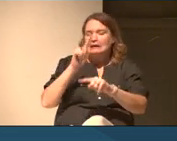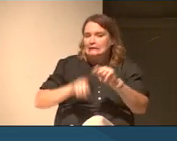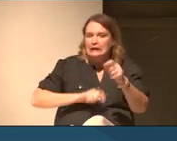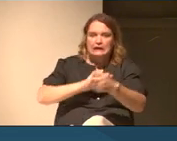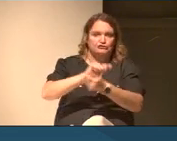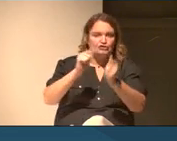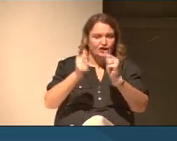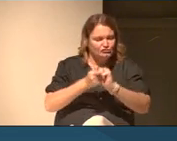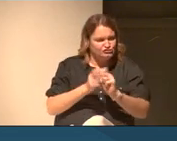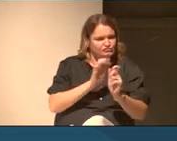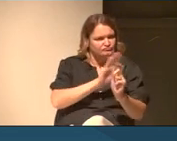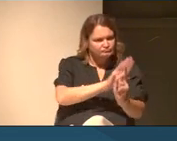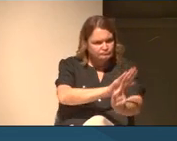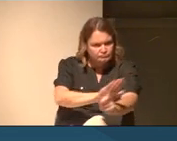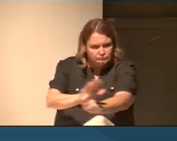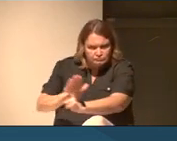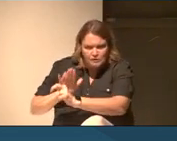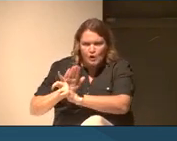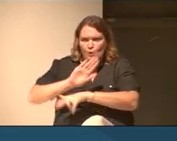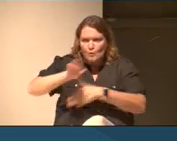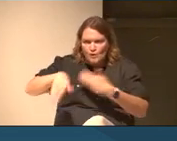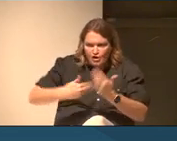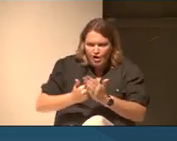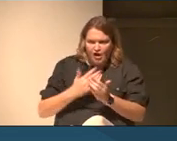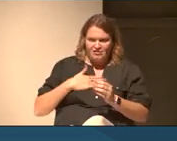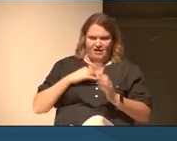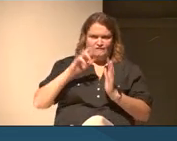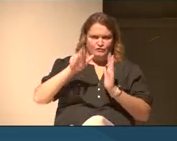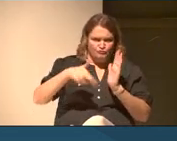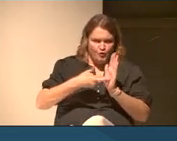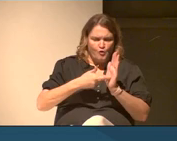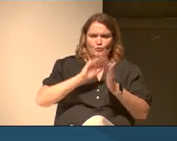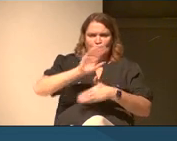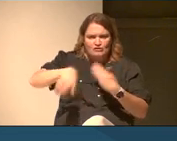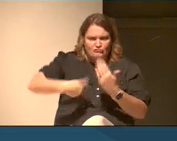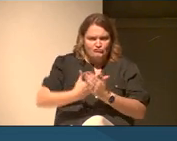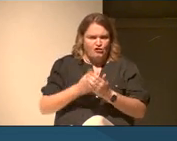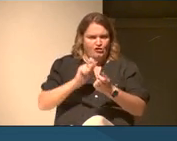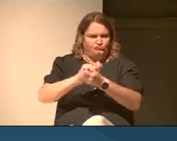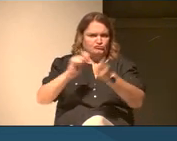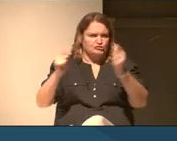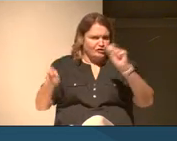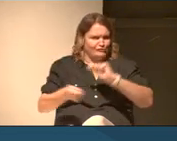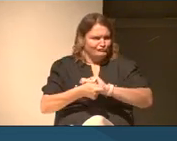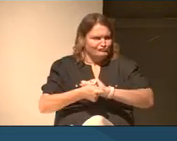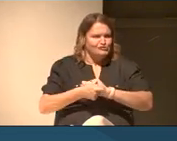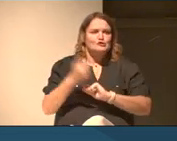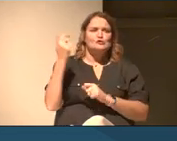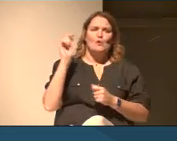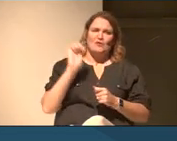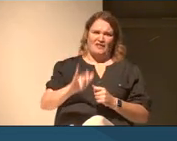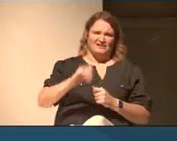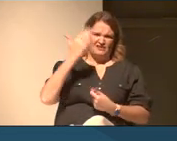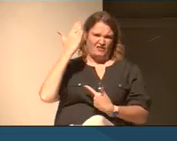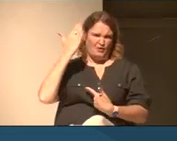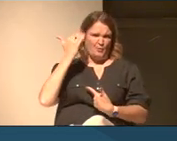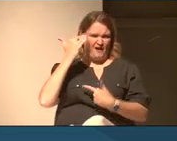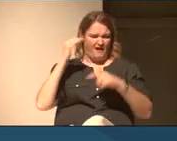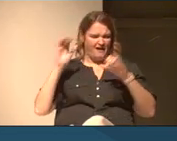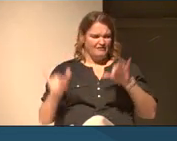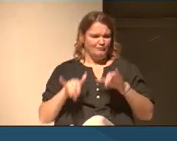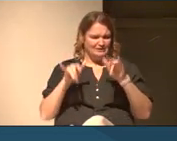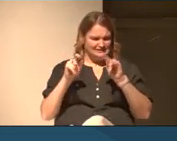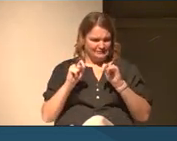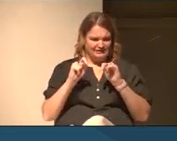and showing that role that we all can do. And so that's kind of the why of why we did this and what drives every bit of the kind of